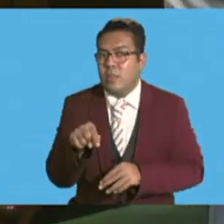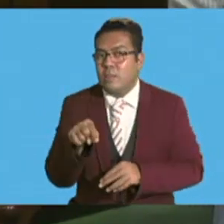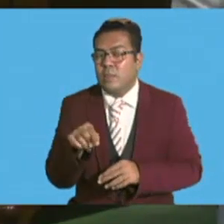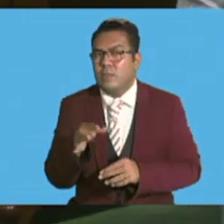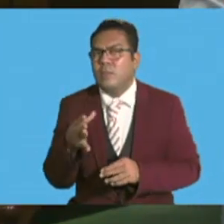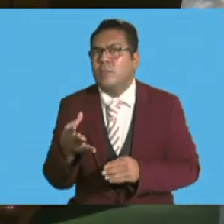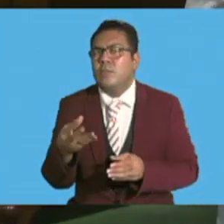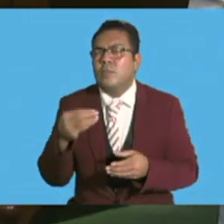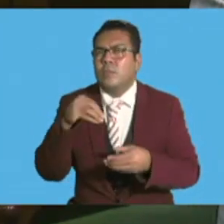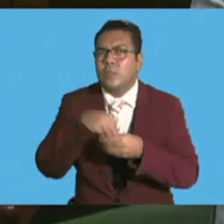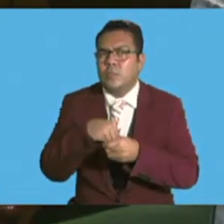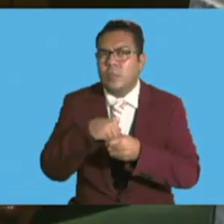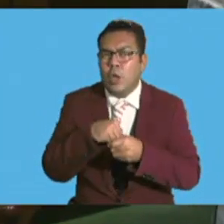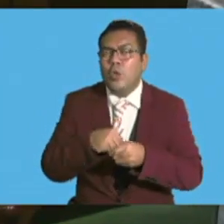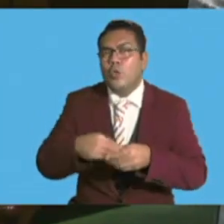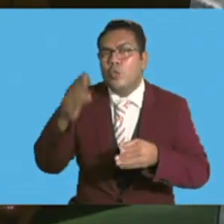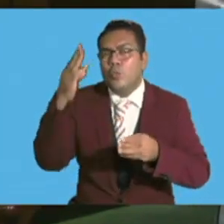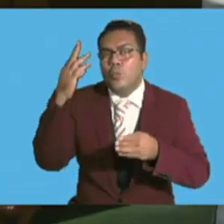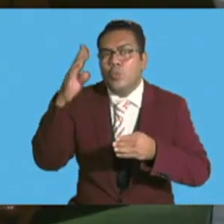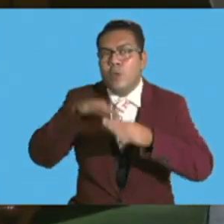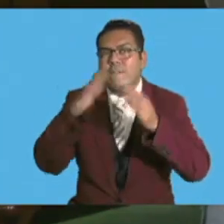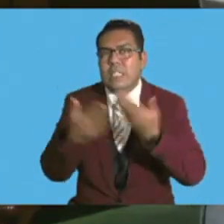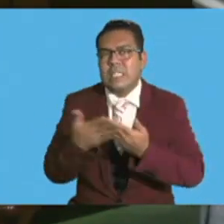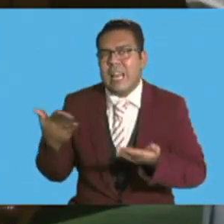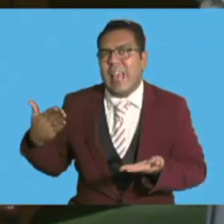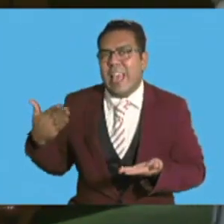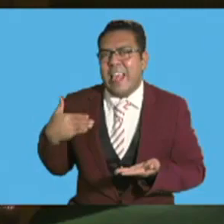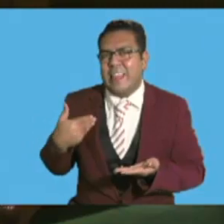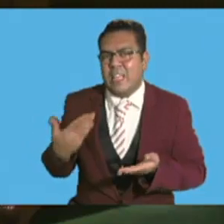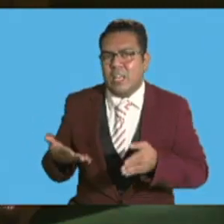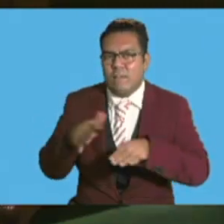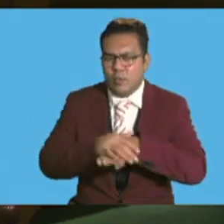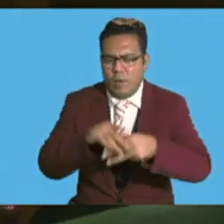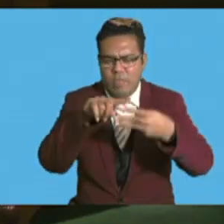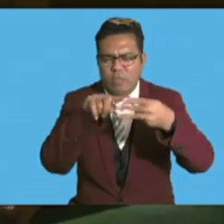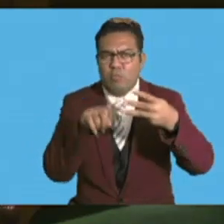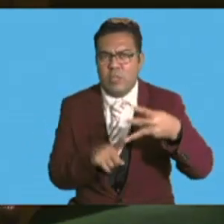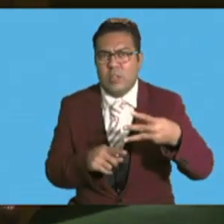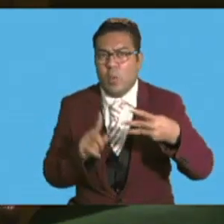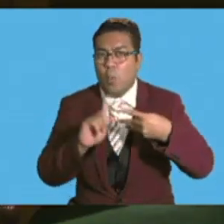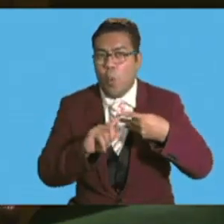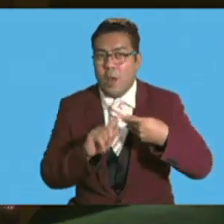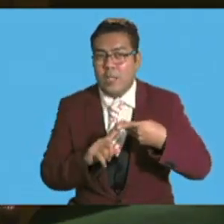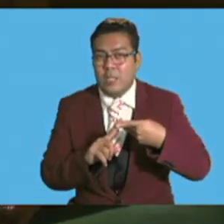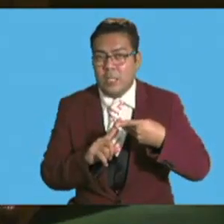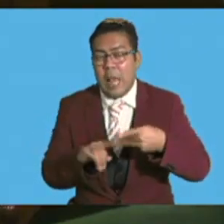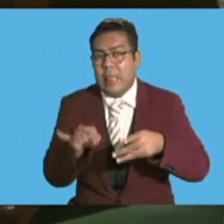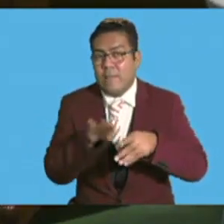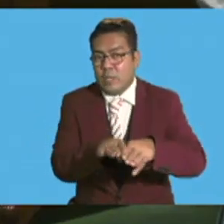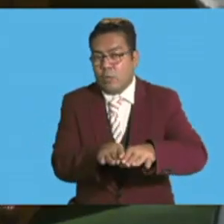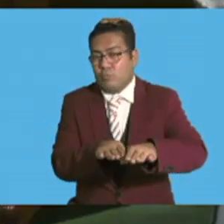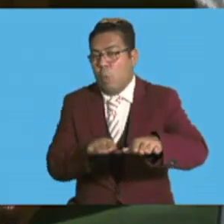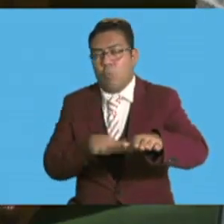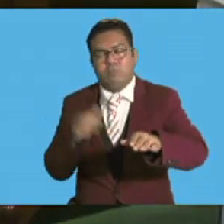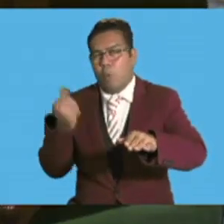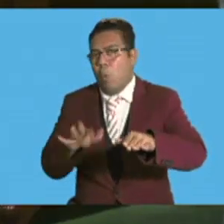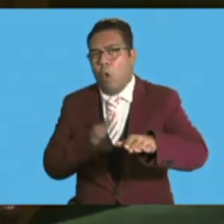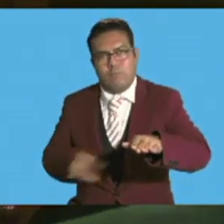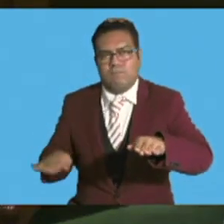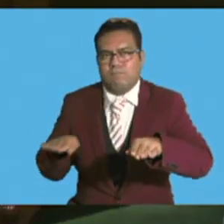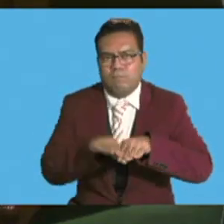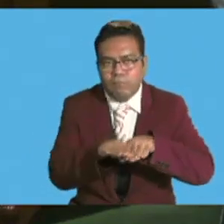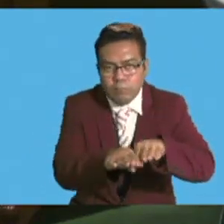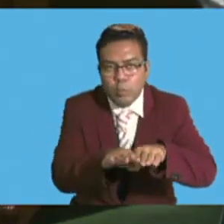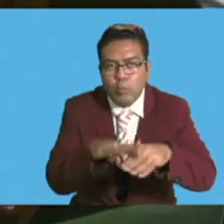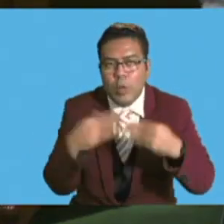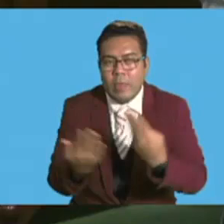to the standards of universal health coverage. And there are three pillars of universal health coverage. One is leaving no one behind, Honorable Speaker. Number